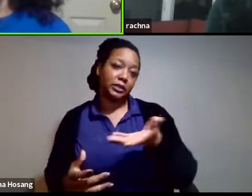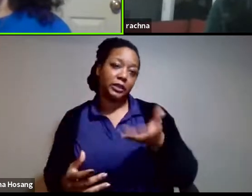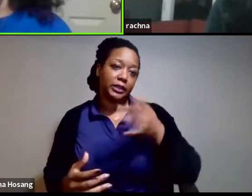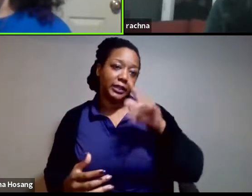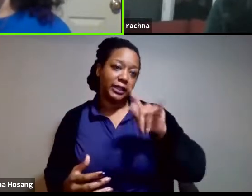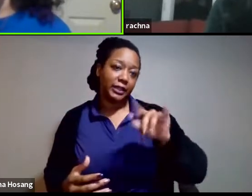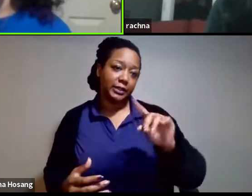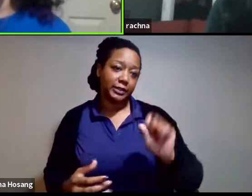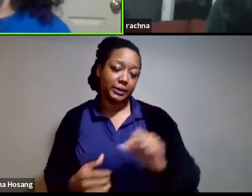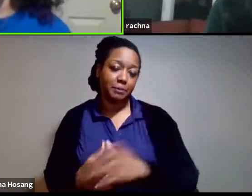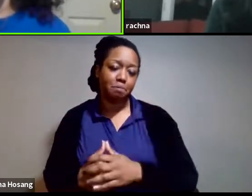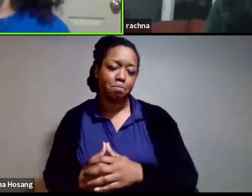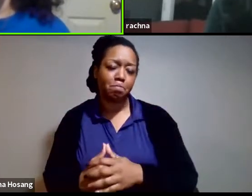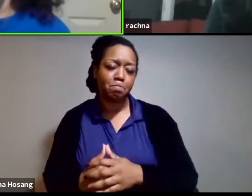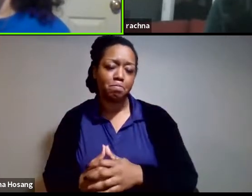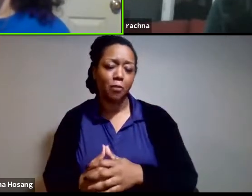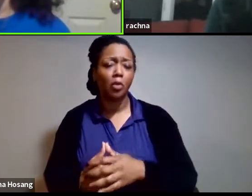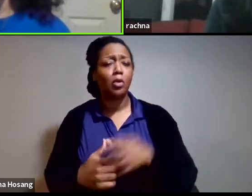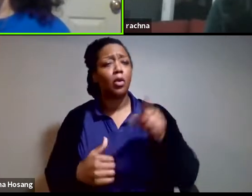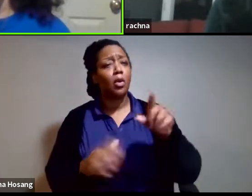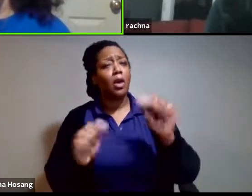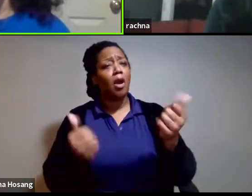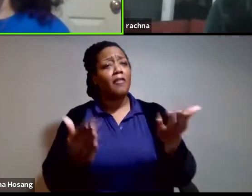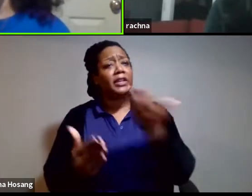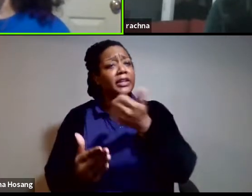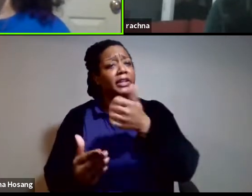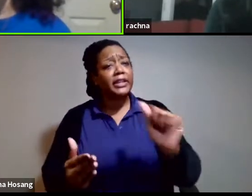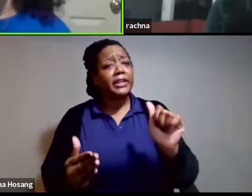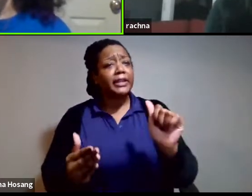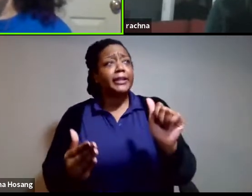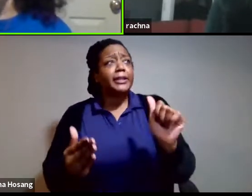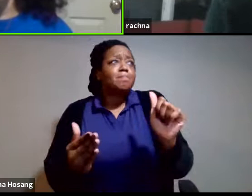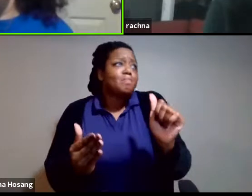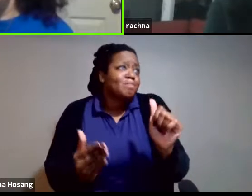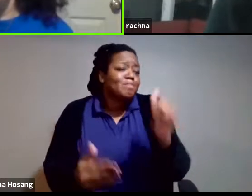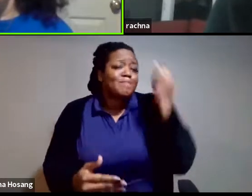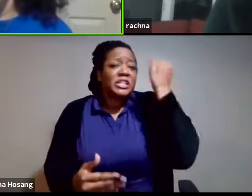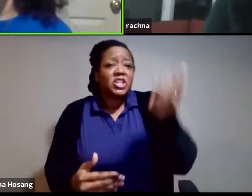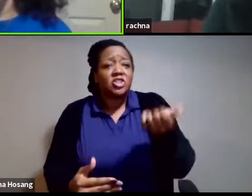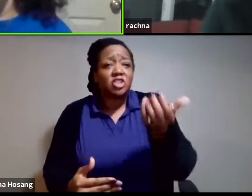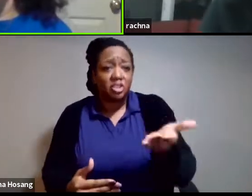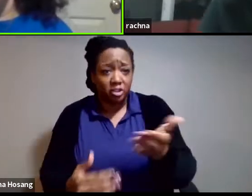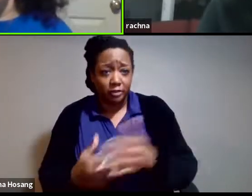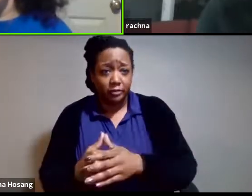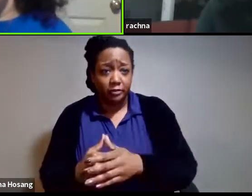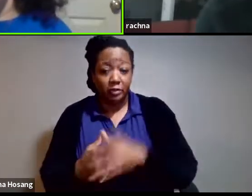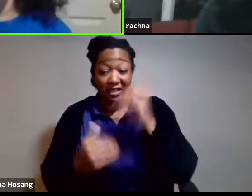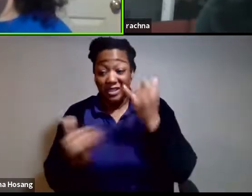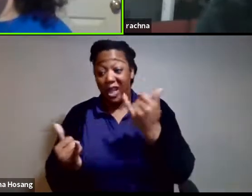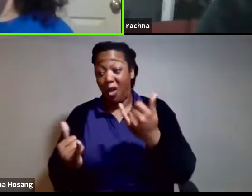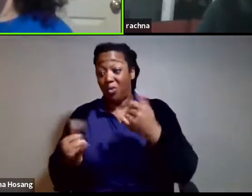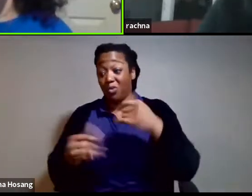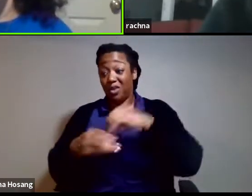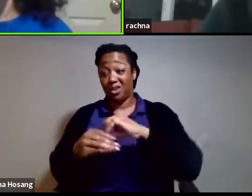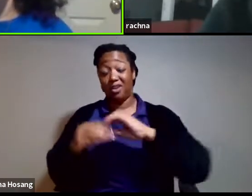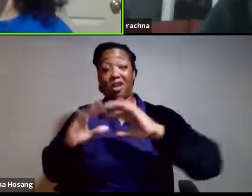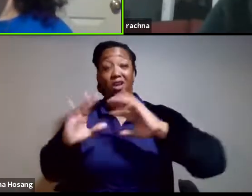So I'm you offer any suggestions given that we are in a virtual setting?